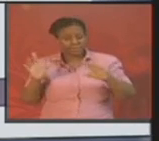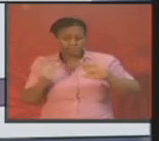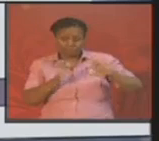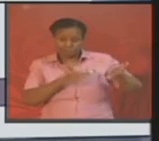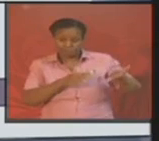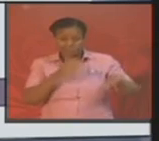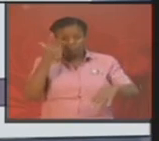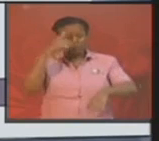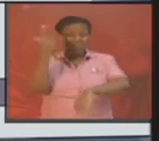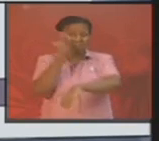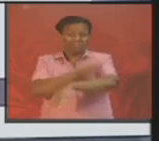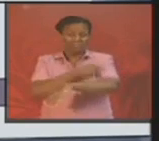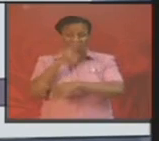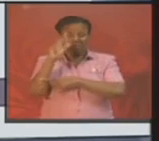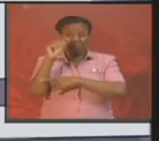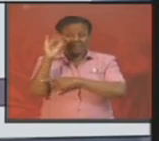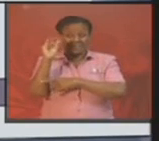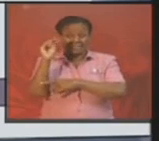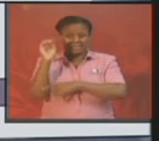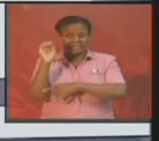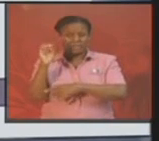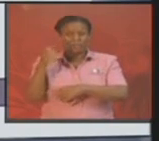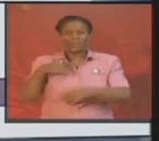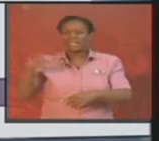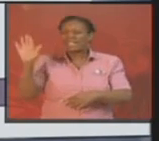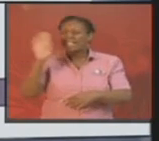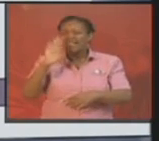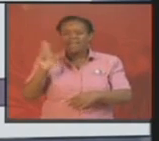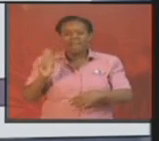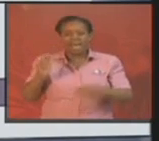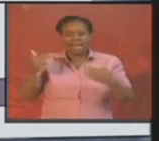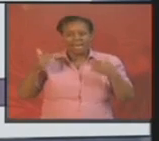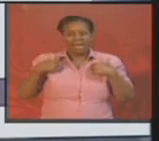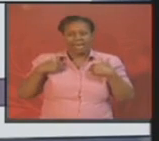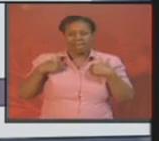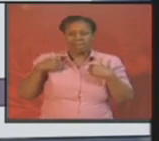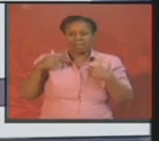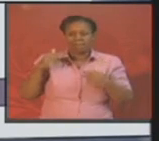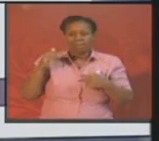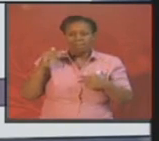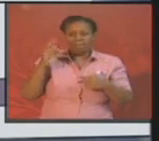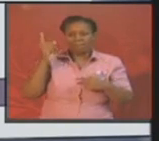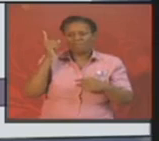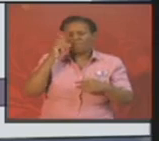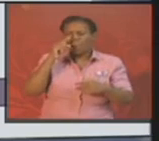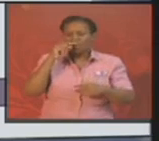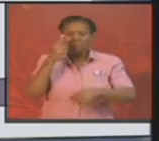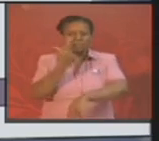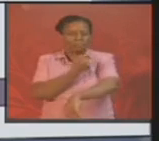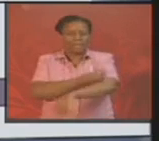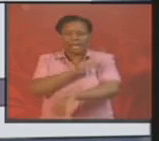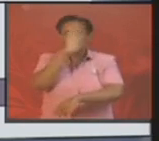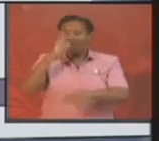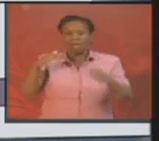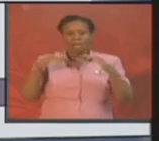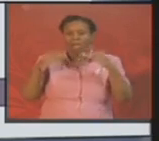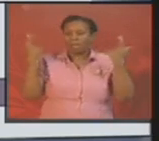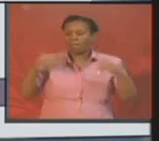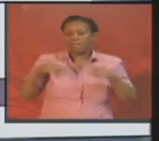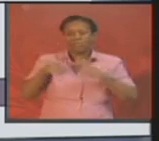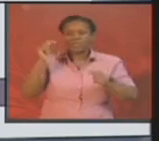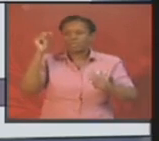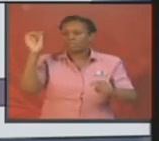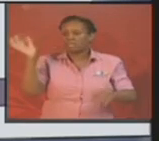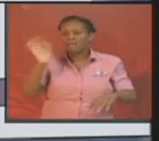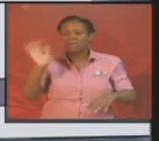instance of reported case of fake vaccine that was administered